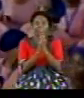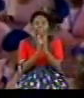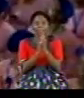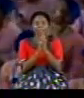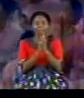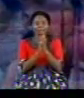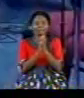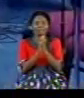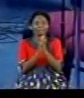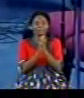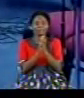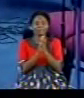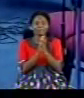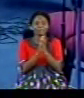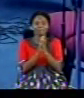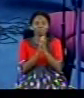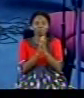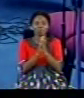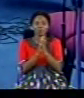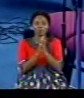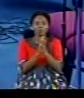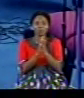Leave her, leave her, leave her, leave her.